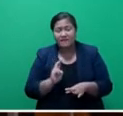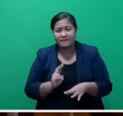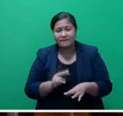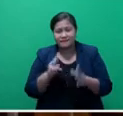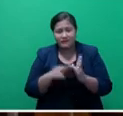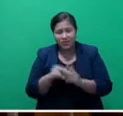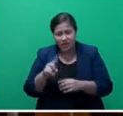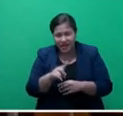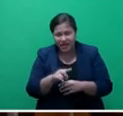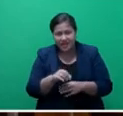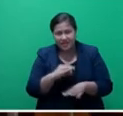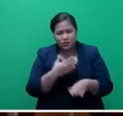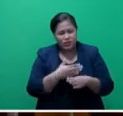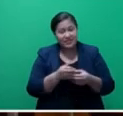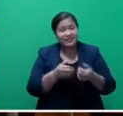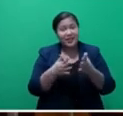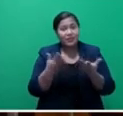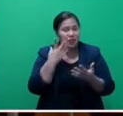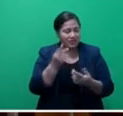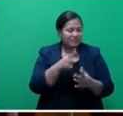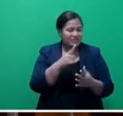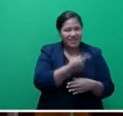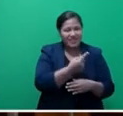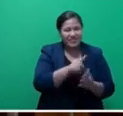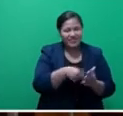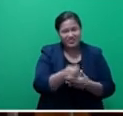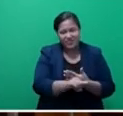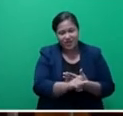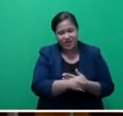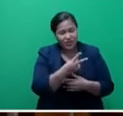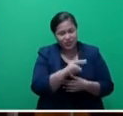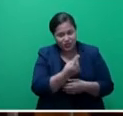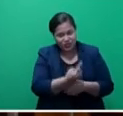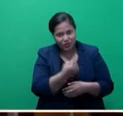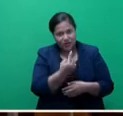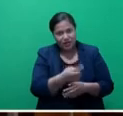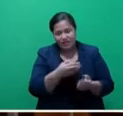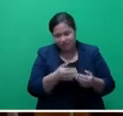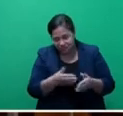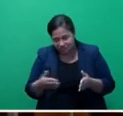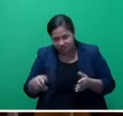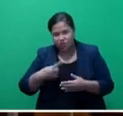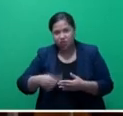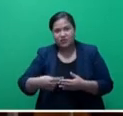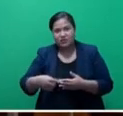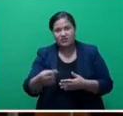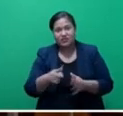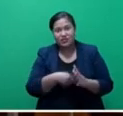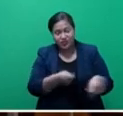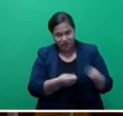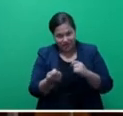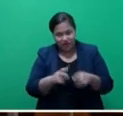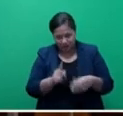services around the 11th of January, Mr. Speaker, sir, 2021, and will continue to provide monthly service to 14 villages.